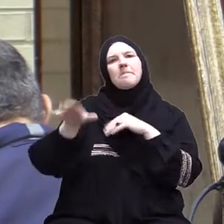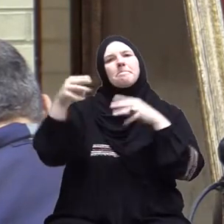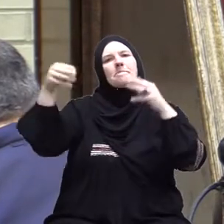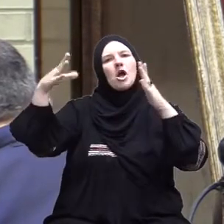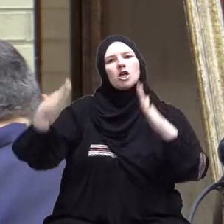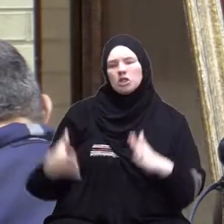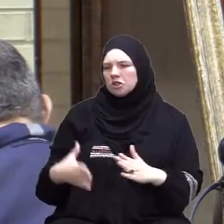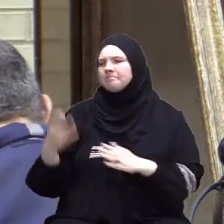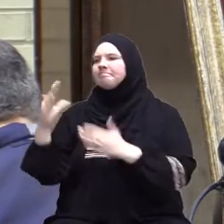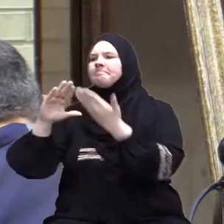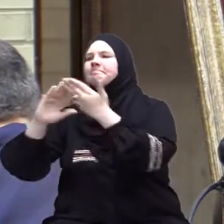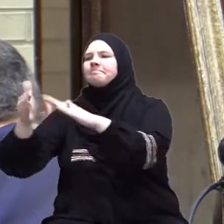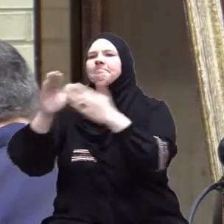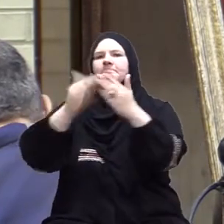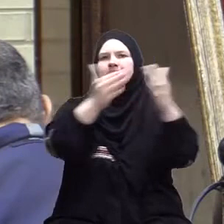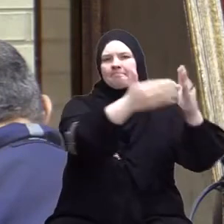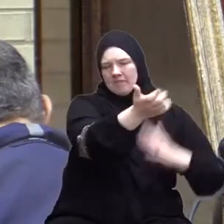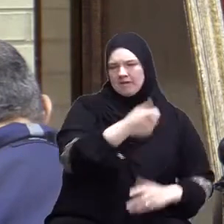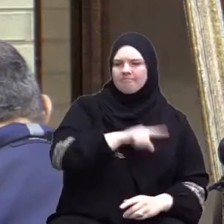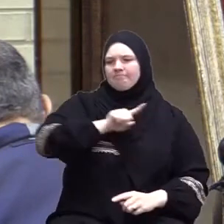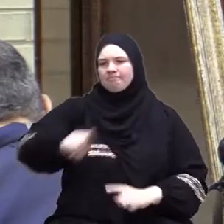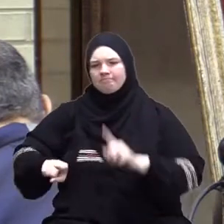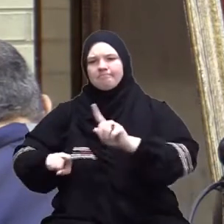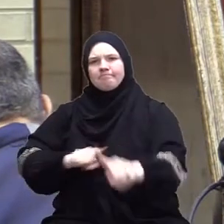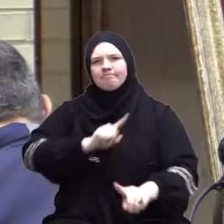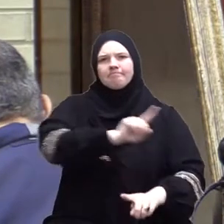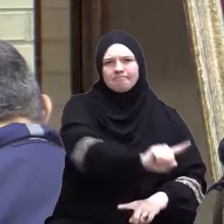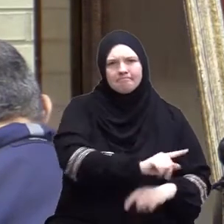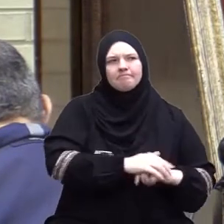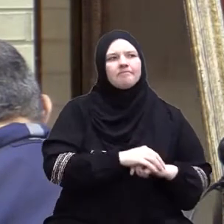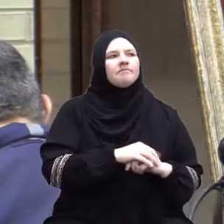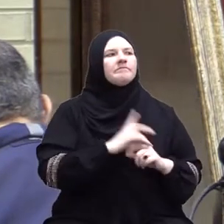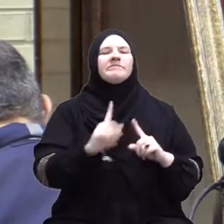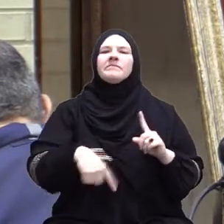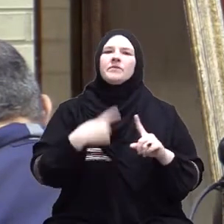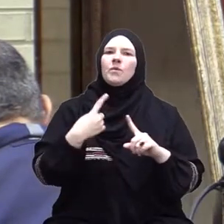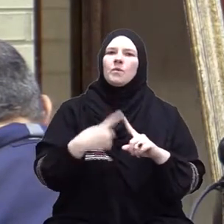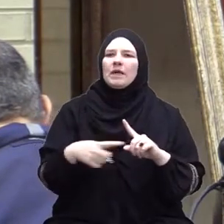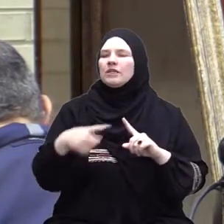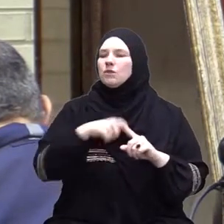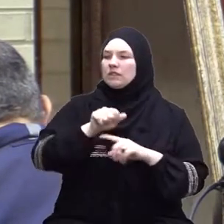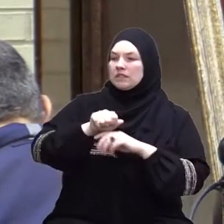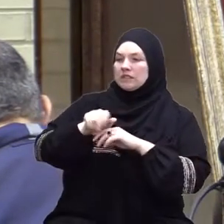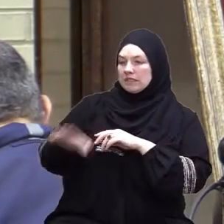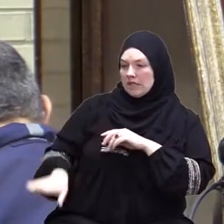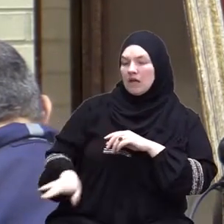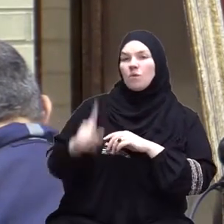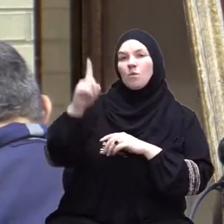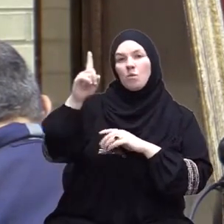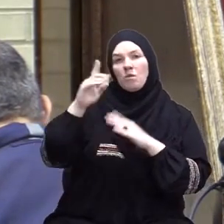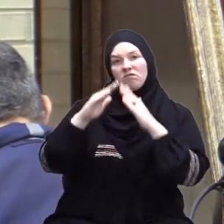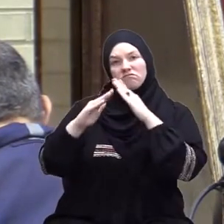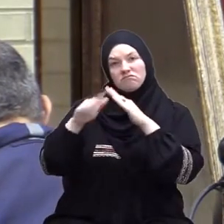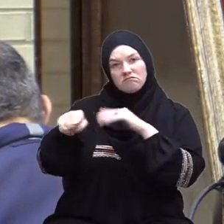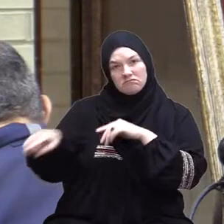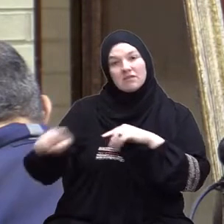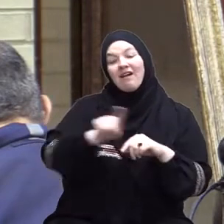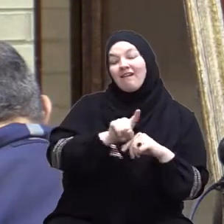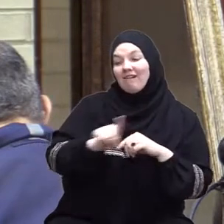in three villages, right? And whenever you send someone to one village in